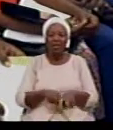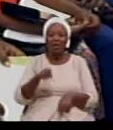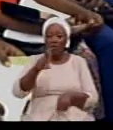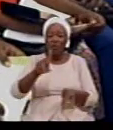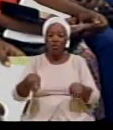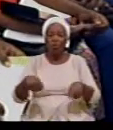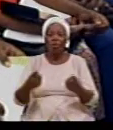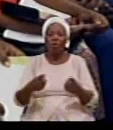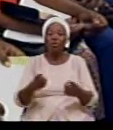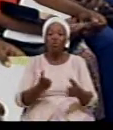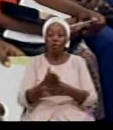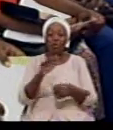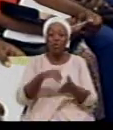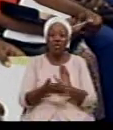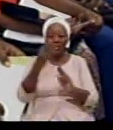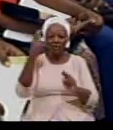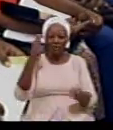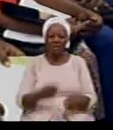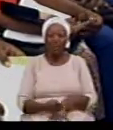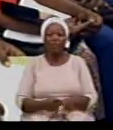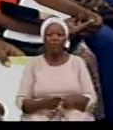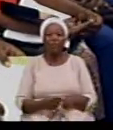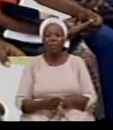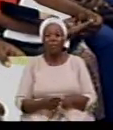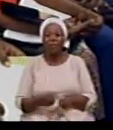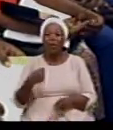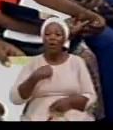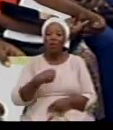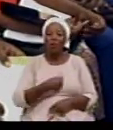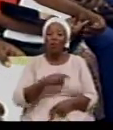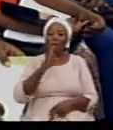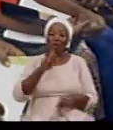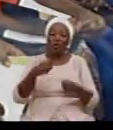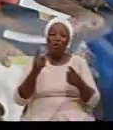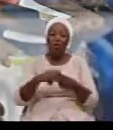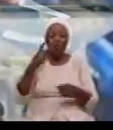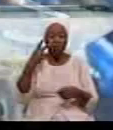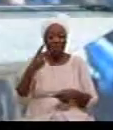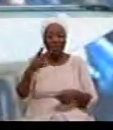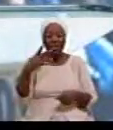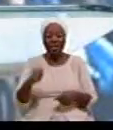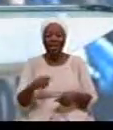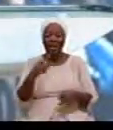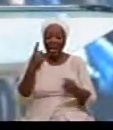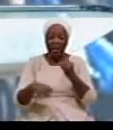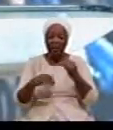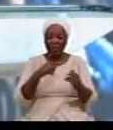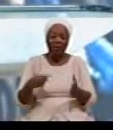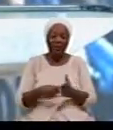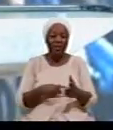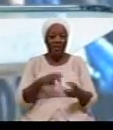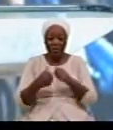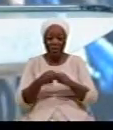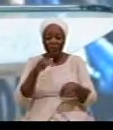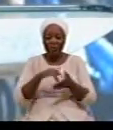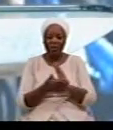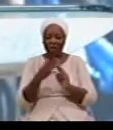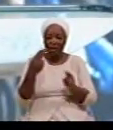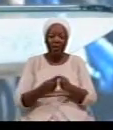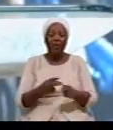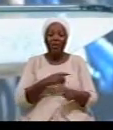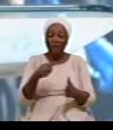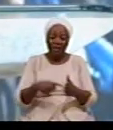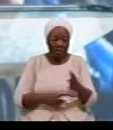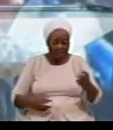the road. We're going to see the end of this matter. This affliction will not